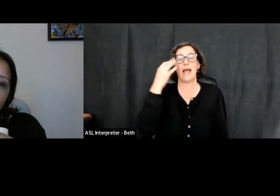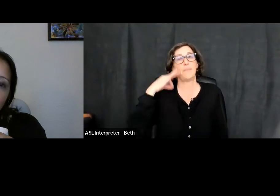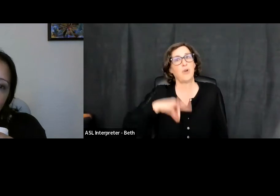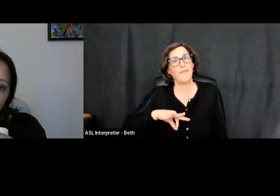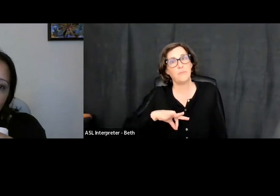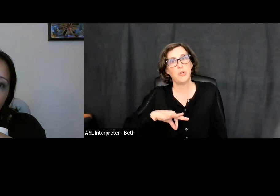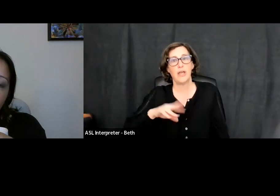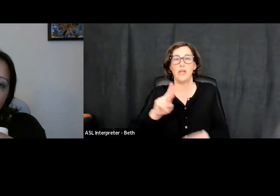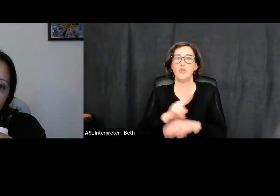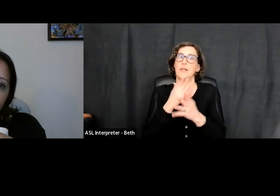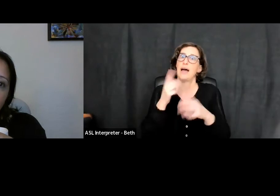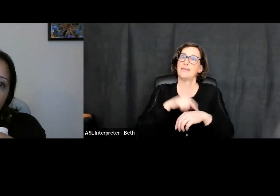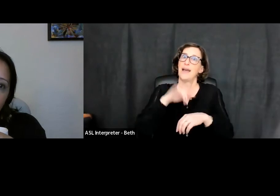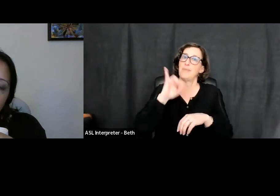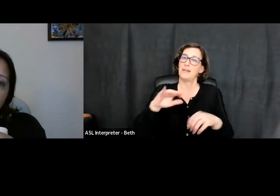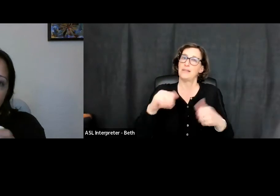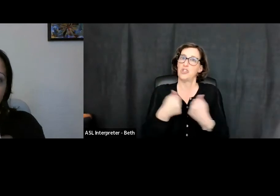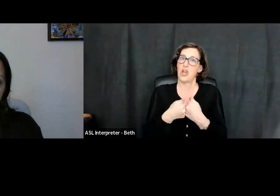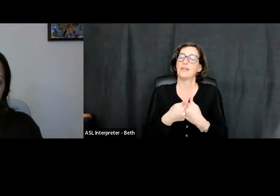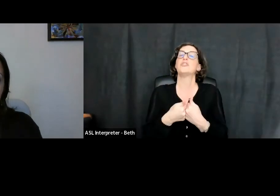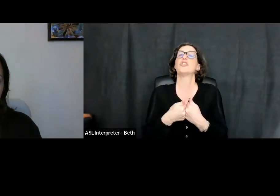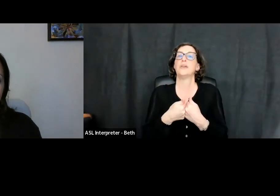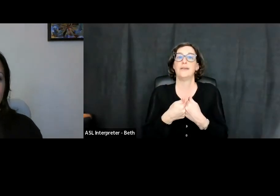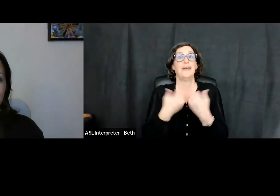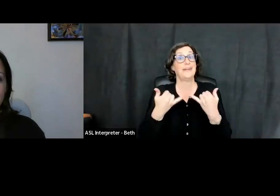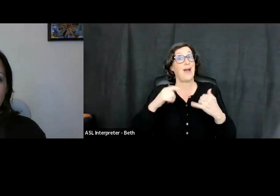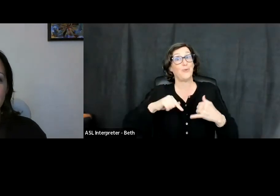a real challenge. And I'll pass it on.